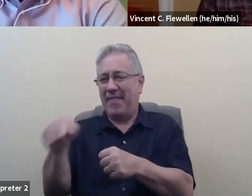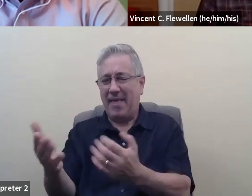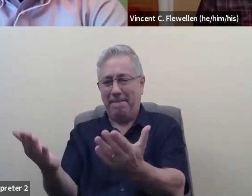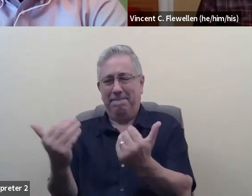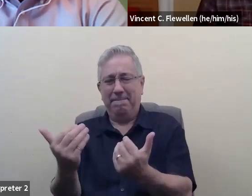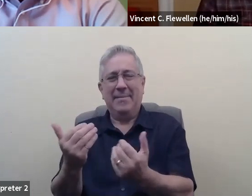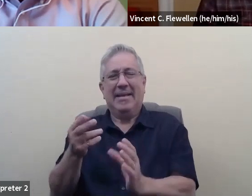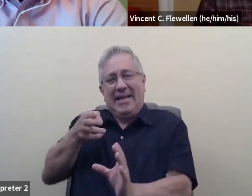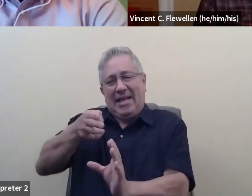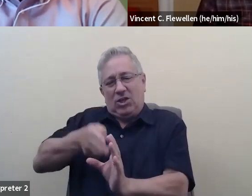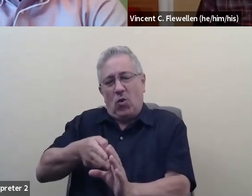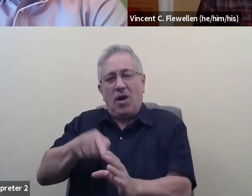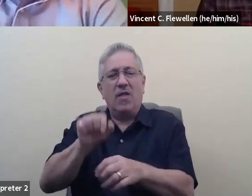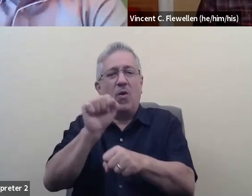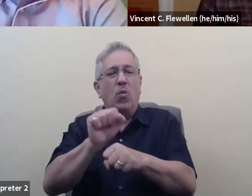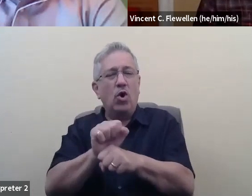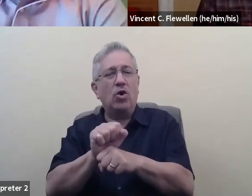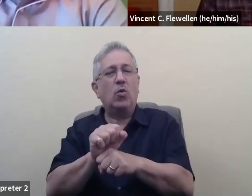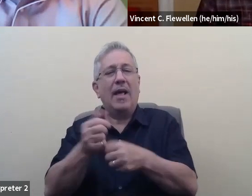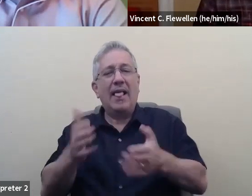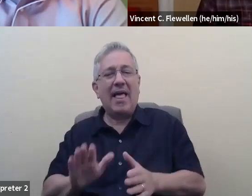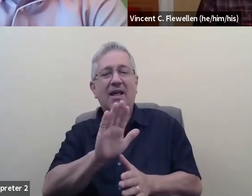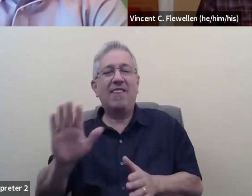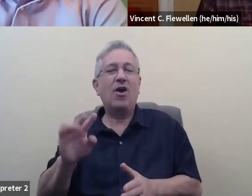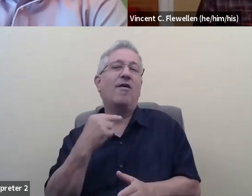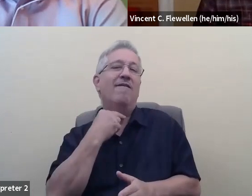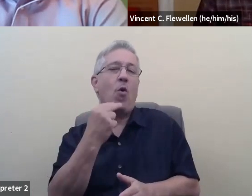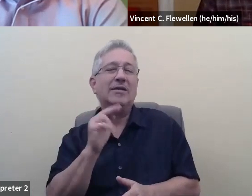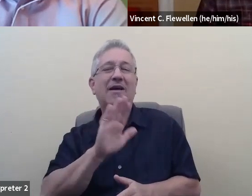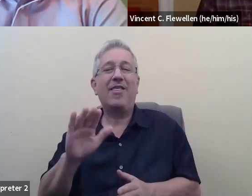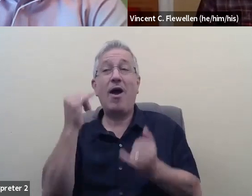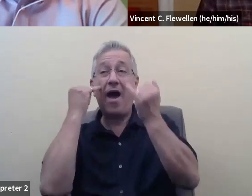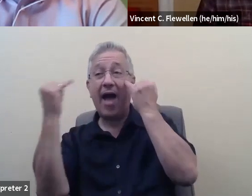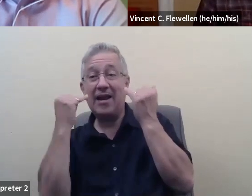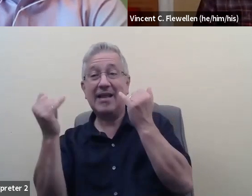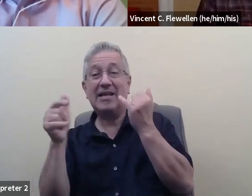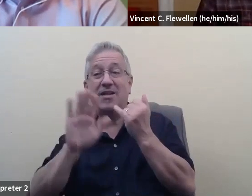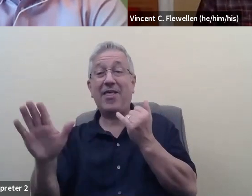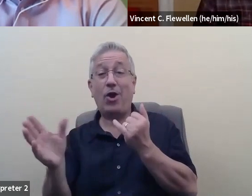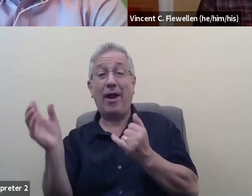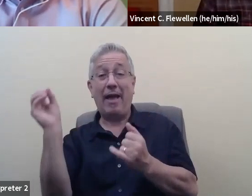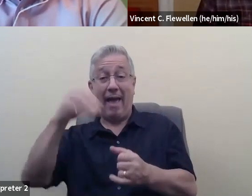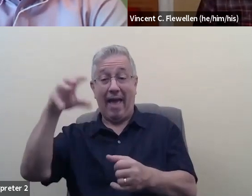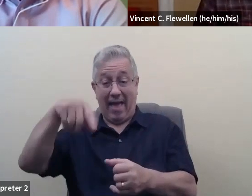need to be heard? The pushback so often is that there isn't any time to pull them away from their jobs.